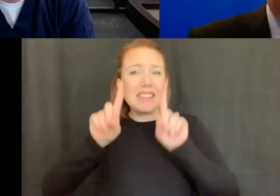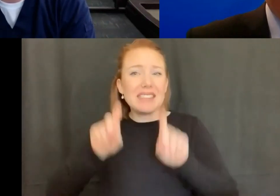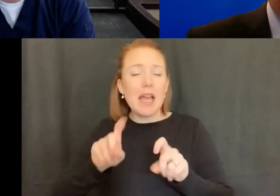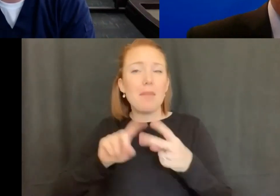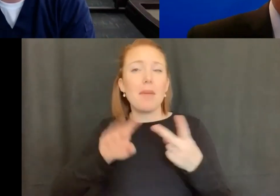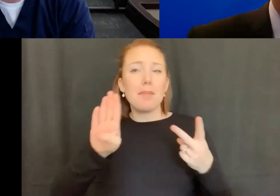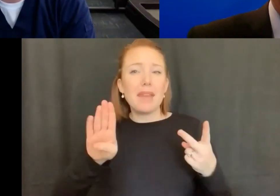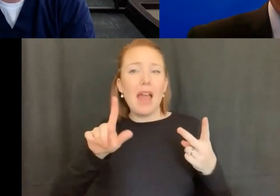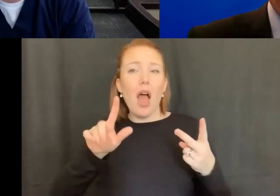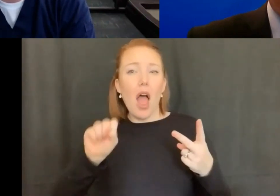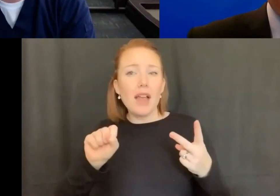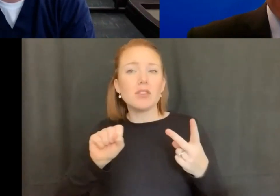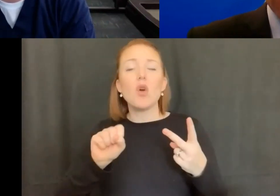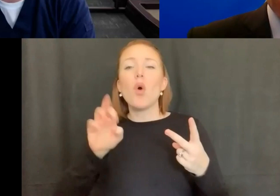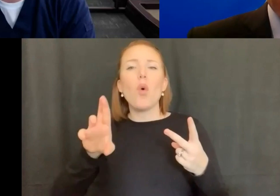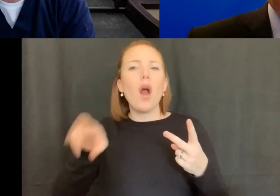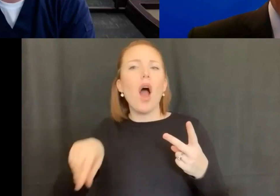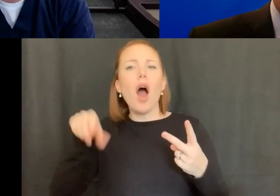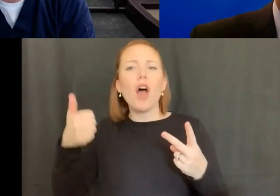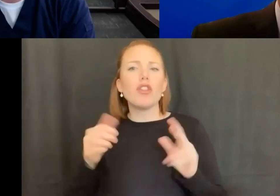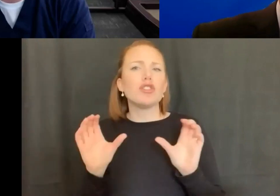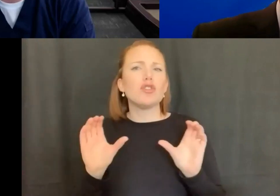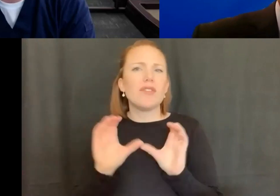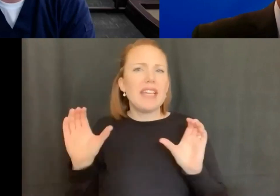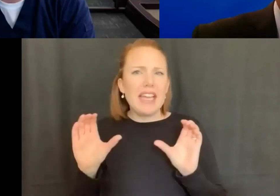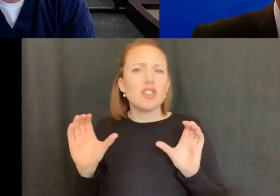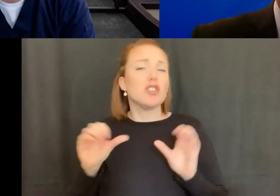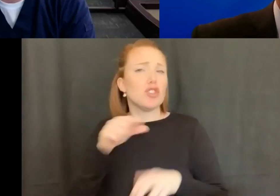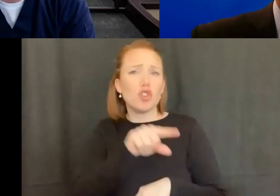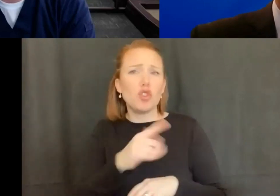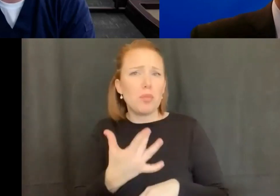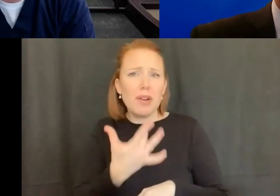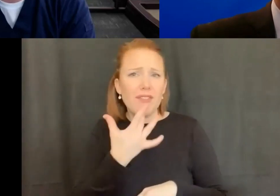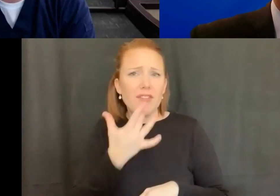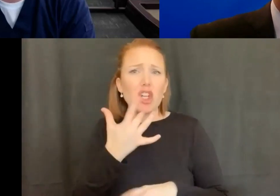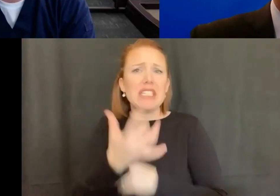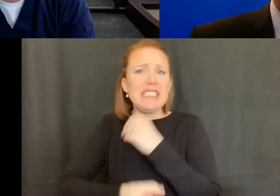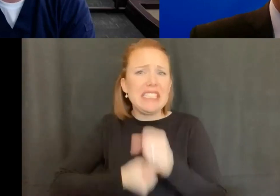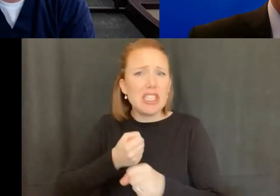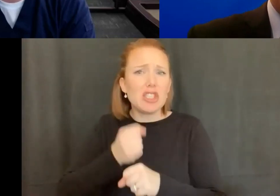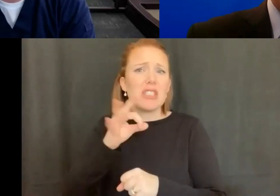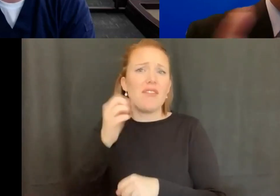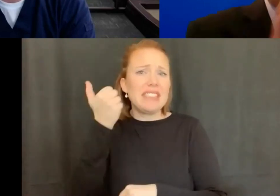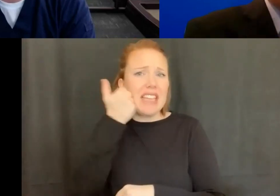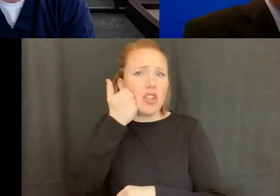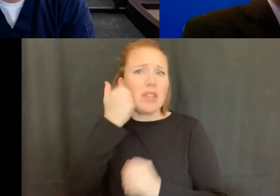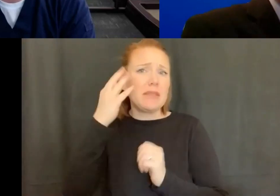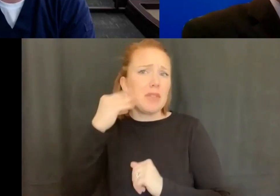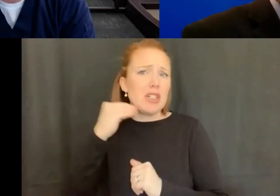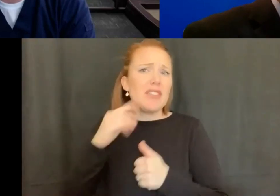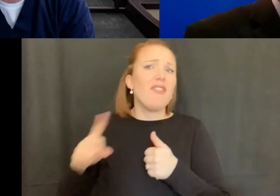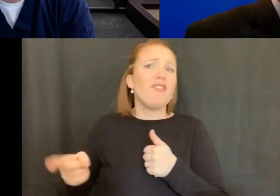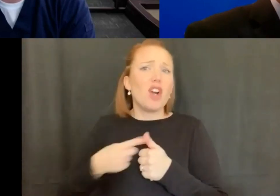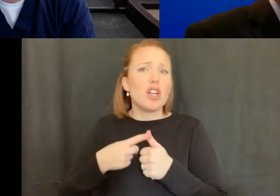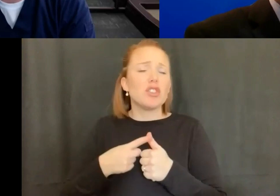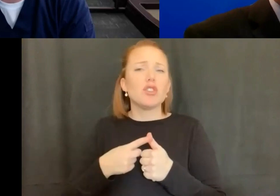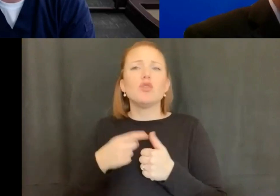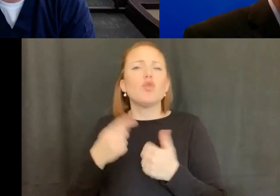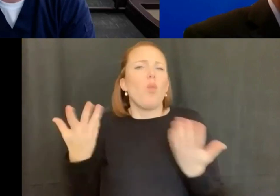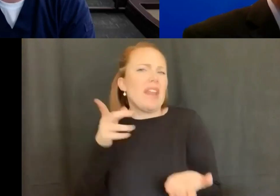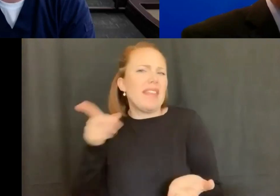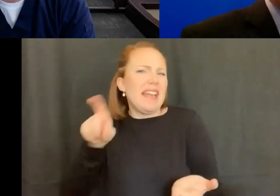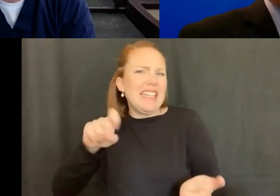or are there other certifications? And do you prefer years of dental experience first? What do people need to have in